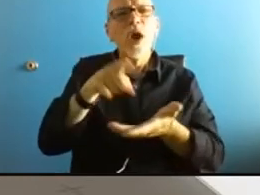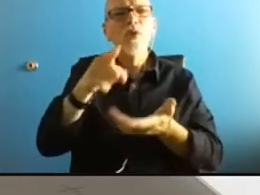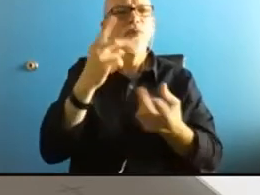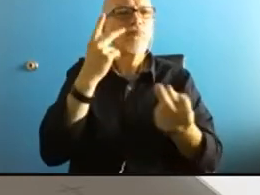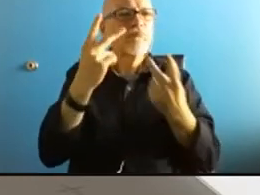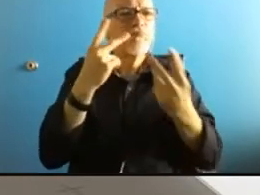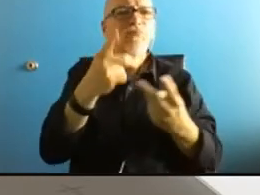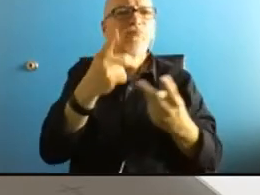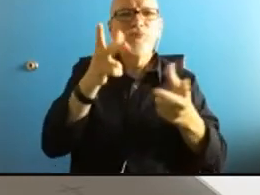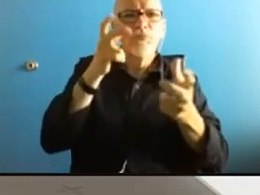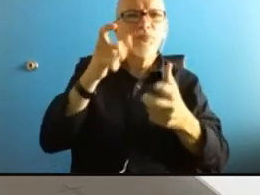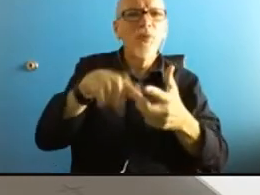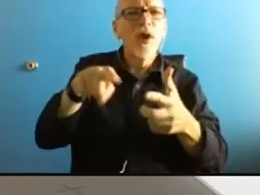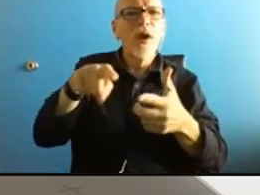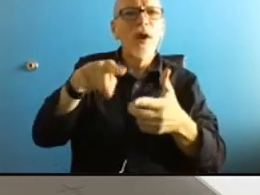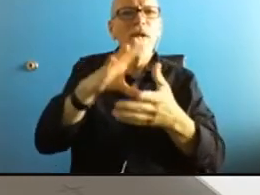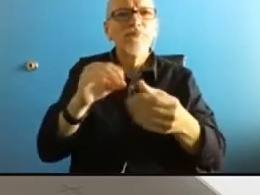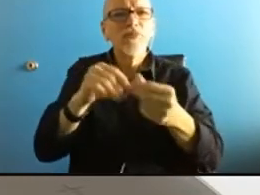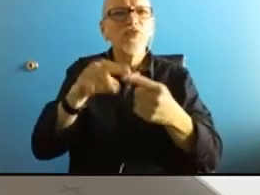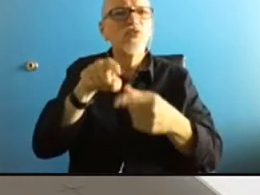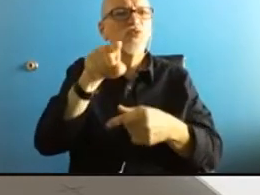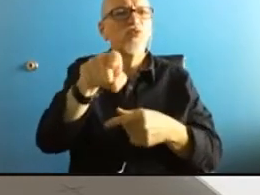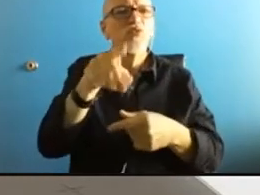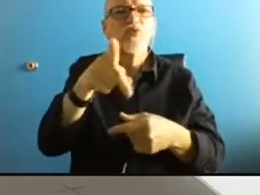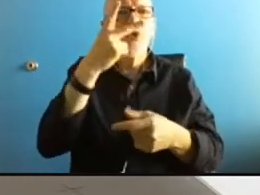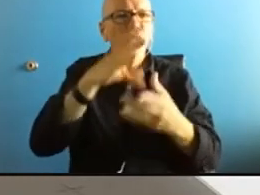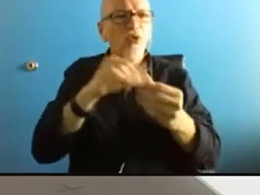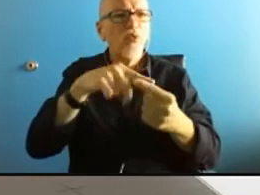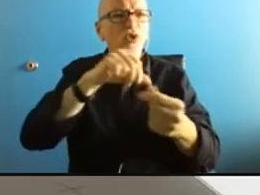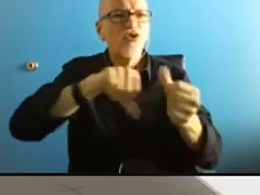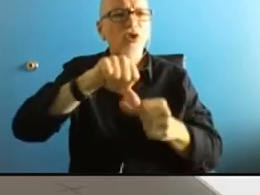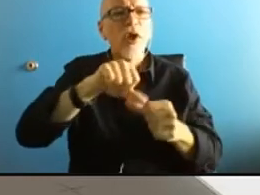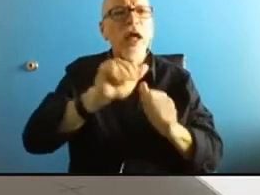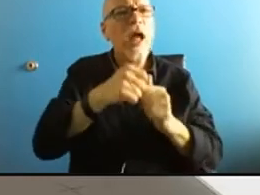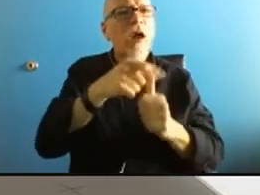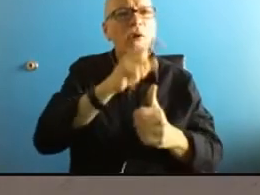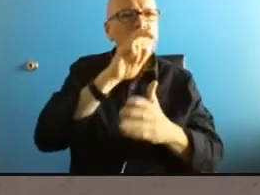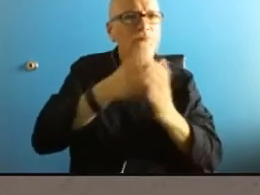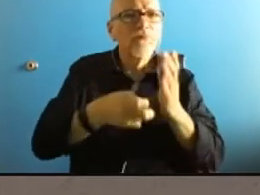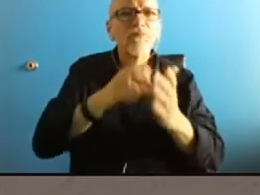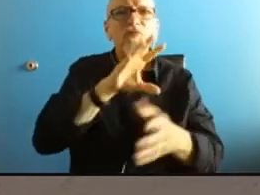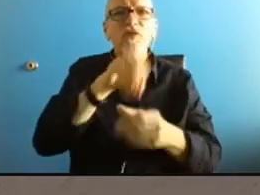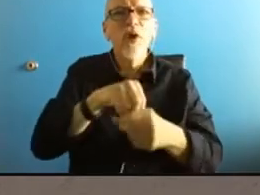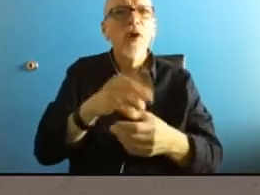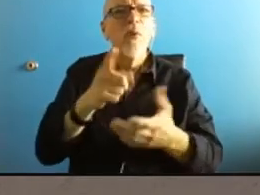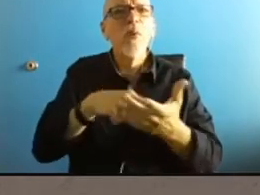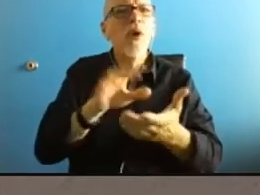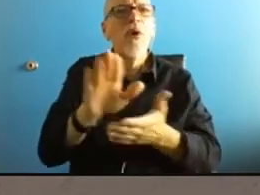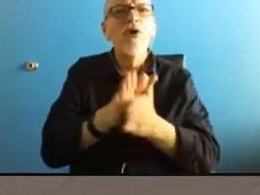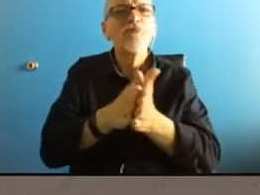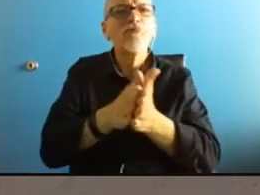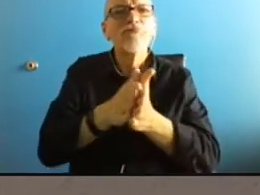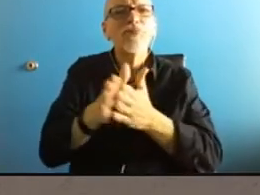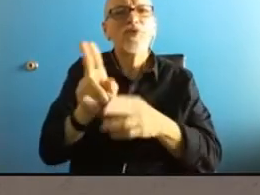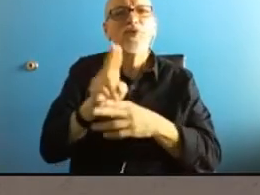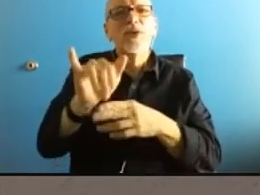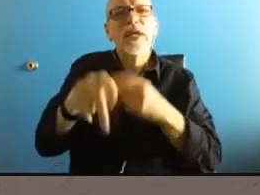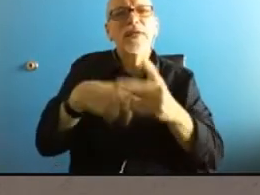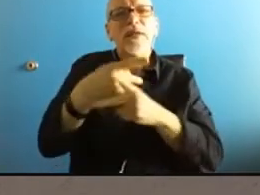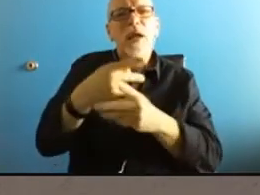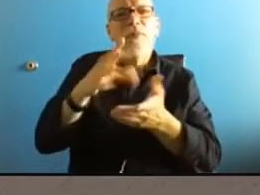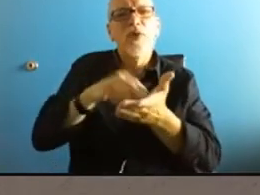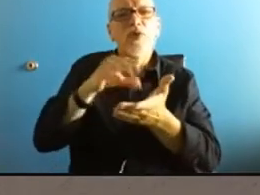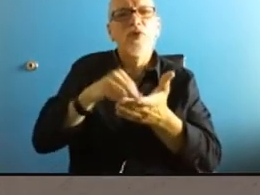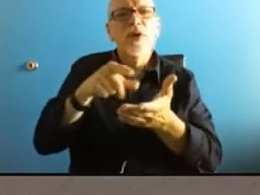the students signing and telling you about their level of engagement and involvement and, using this type of learning